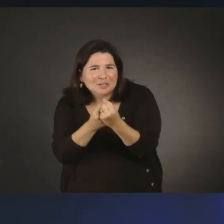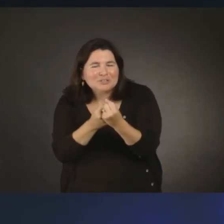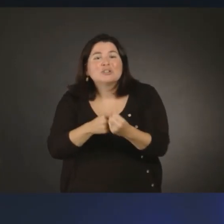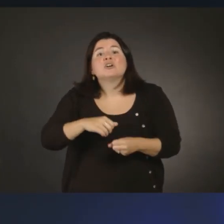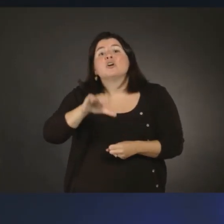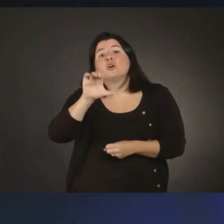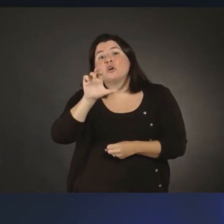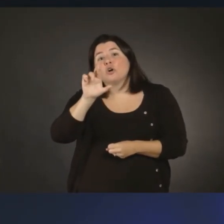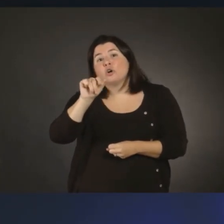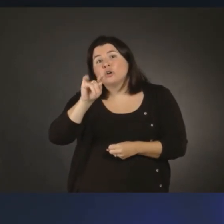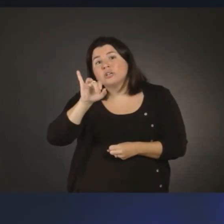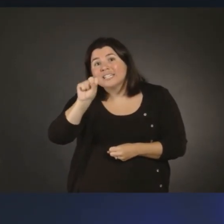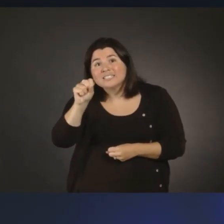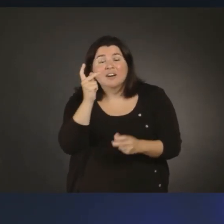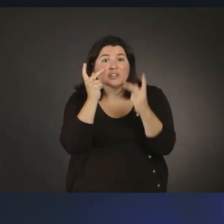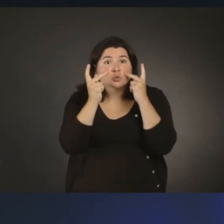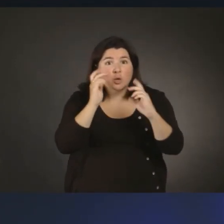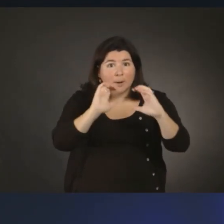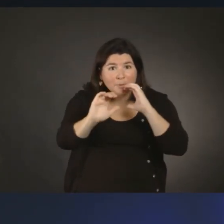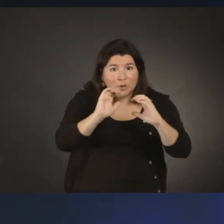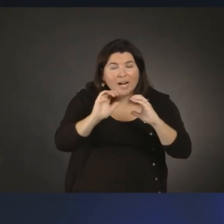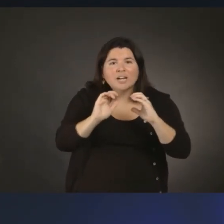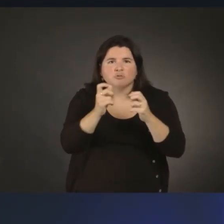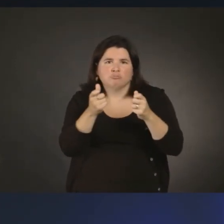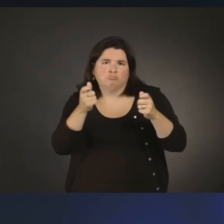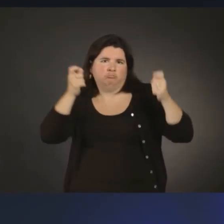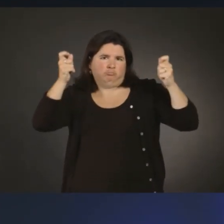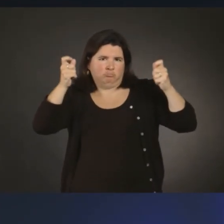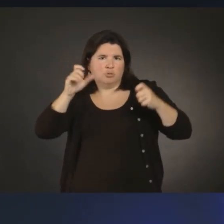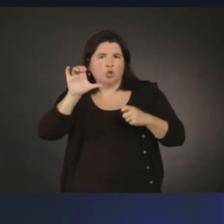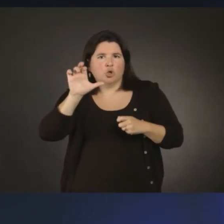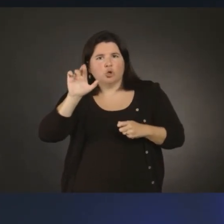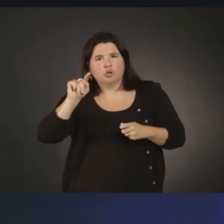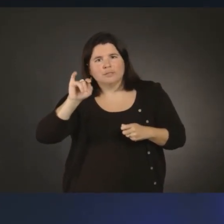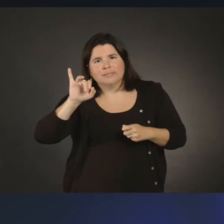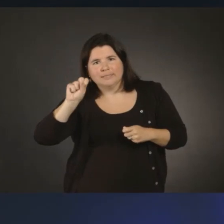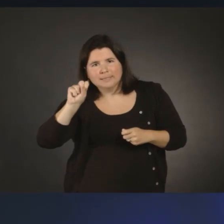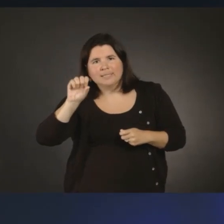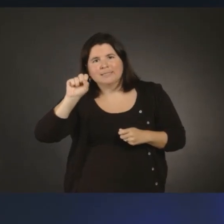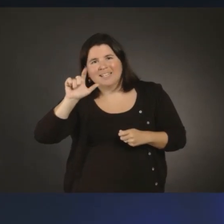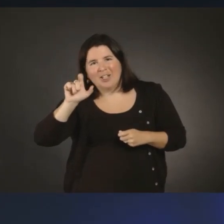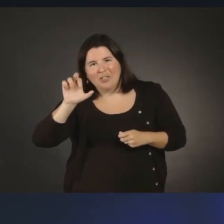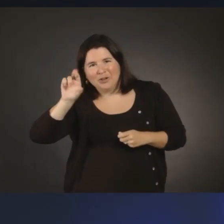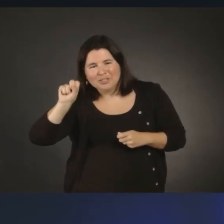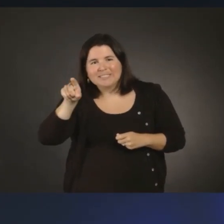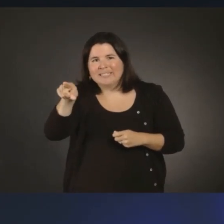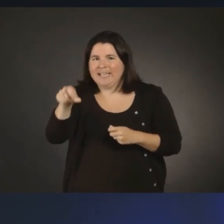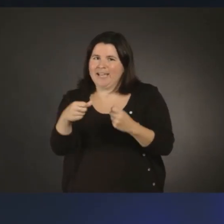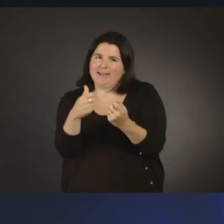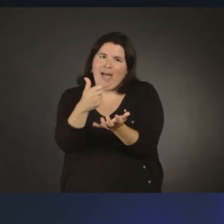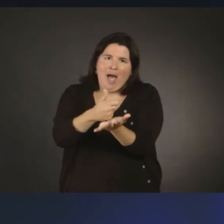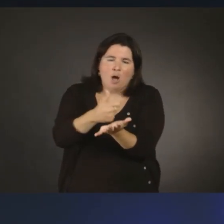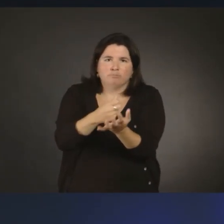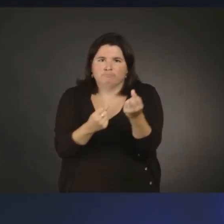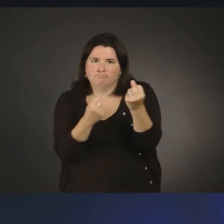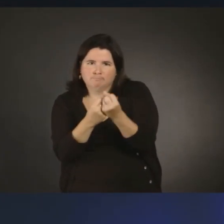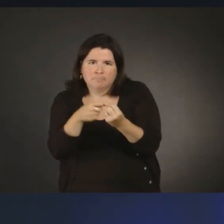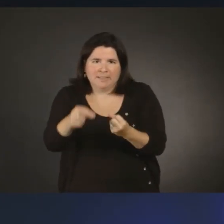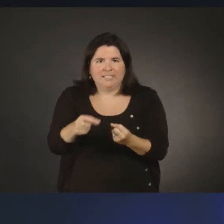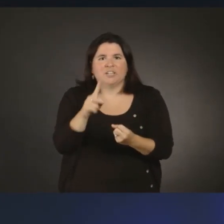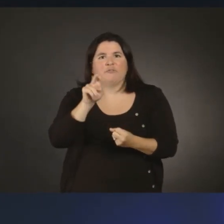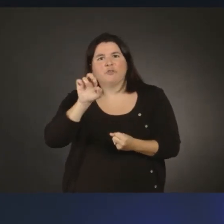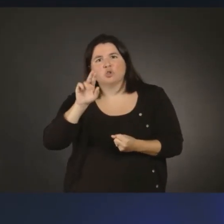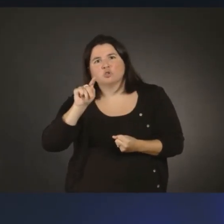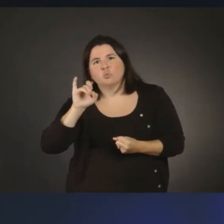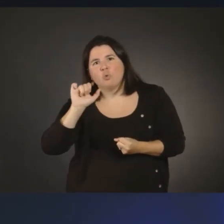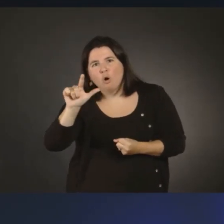Visual Communications under the direction of Curtis Sellers, who made this virtual event possible. Steve